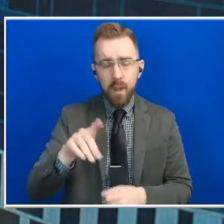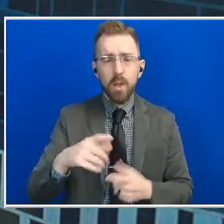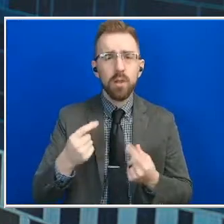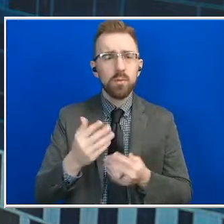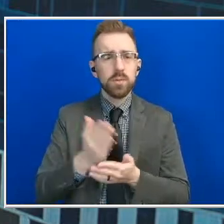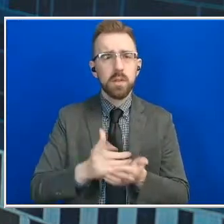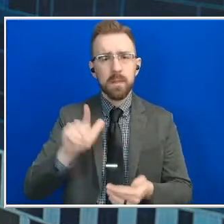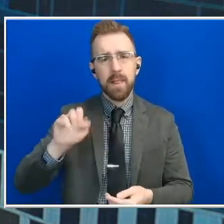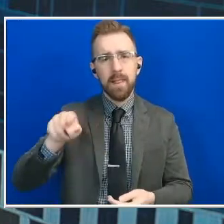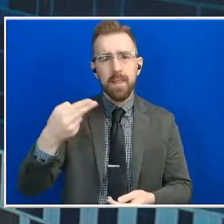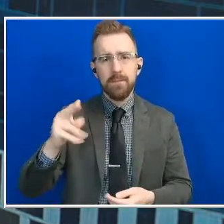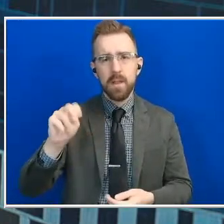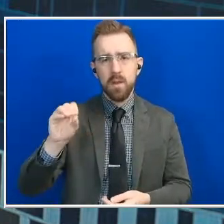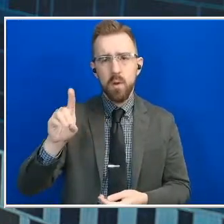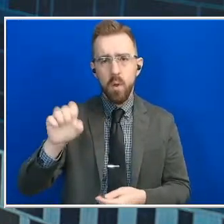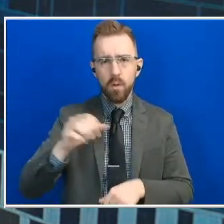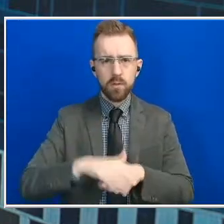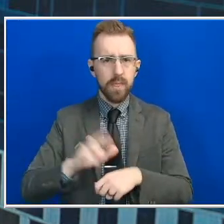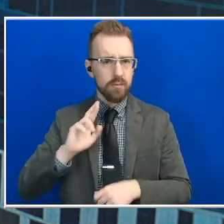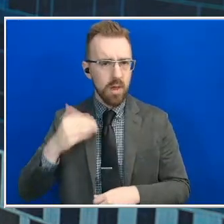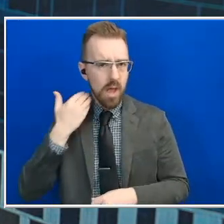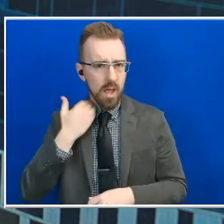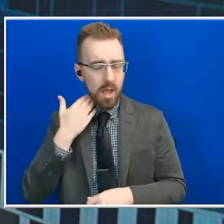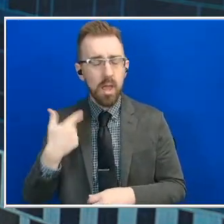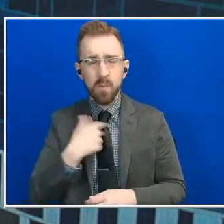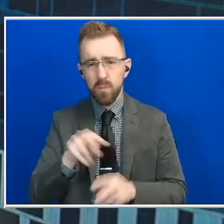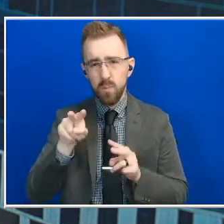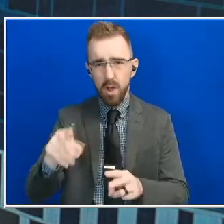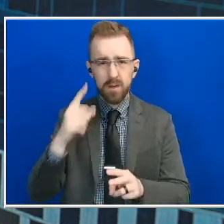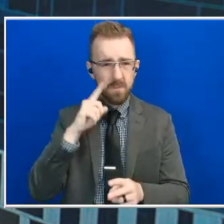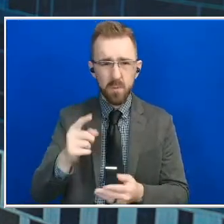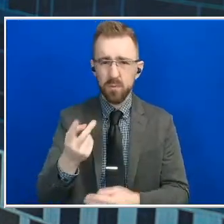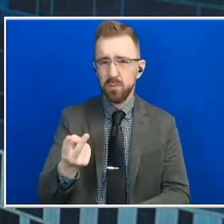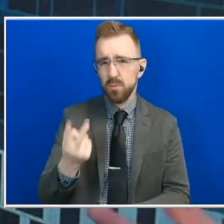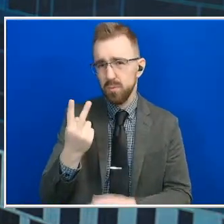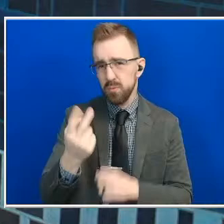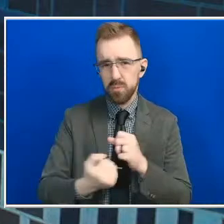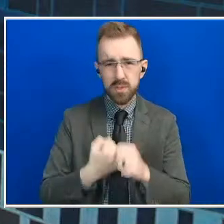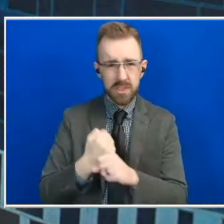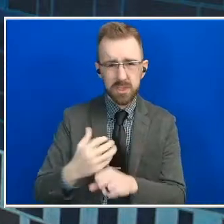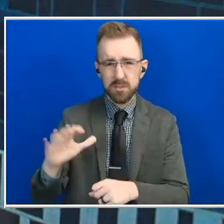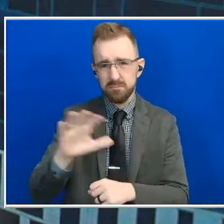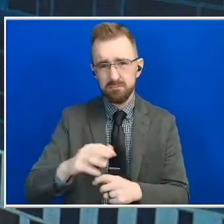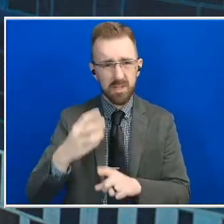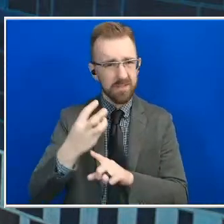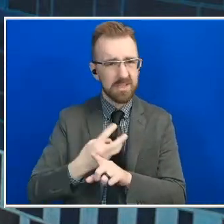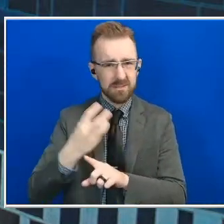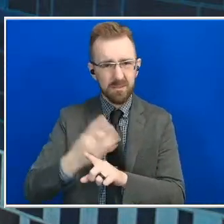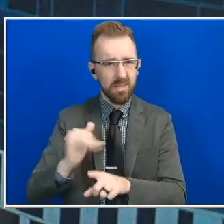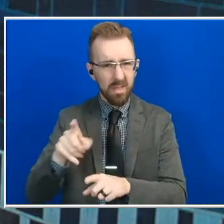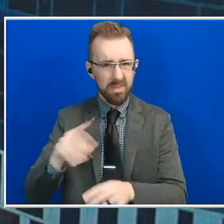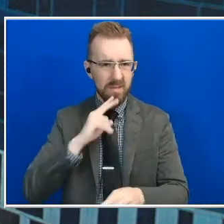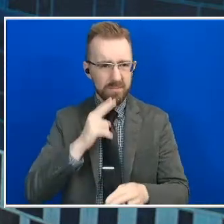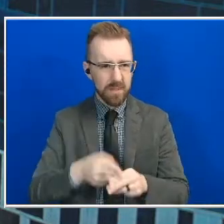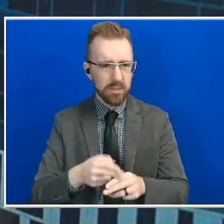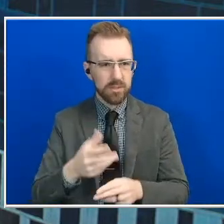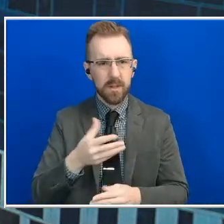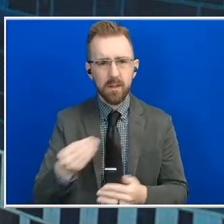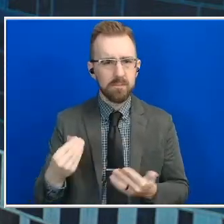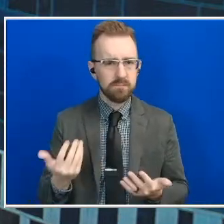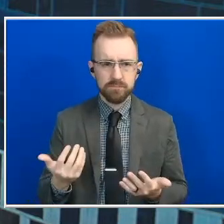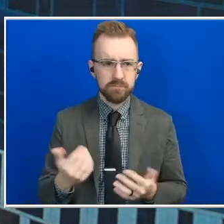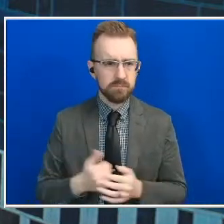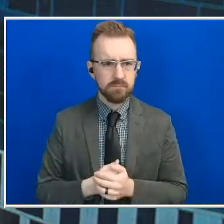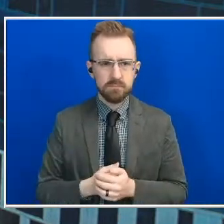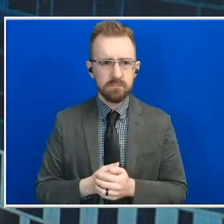side. And then we watched it for 2 years or so, every 6 months like they had mentioned. And there was just a